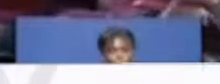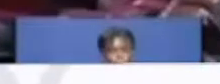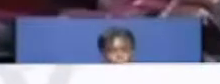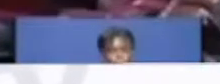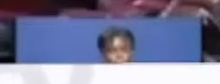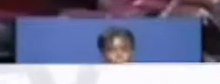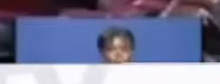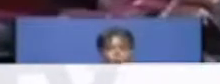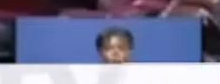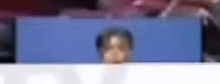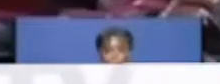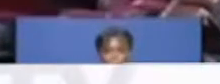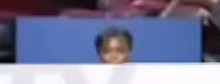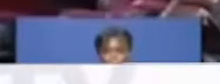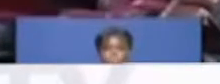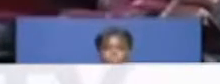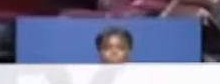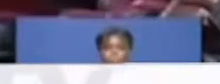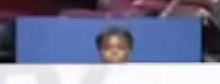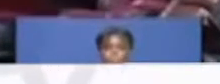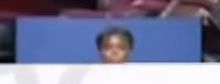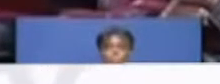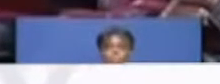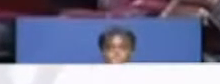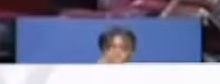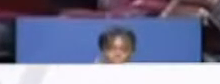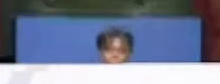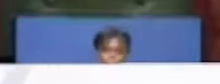by a margin in excess of two-thirds.